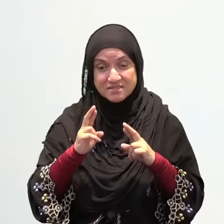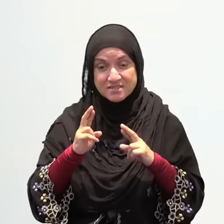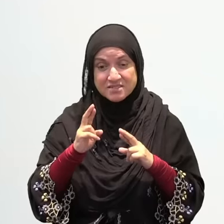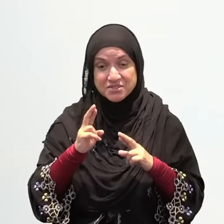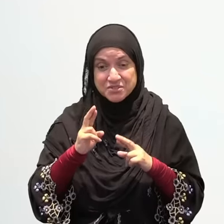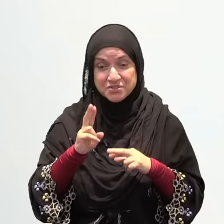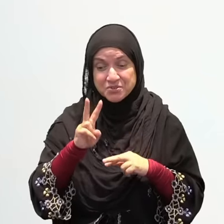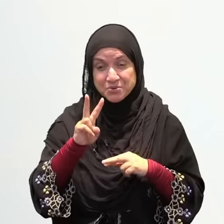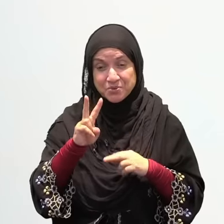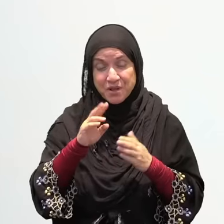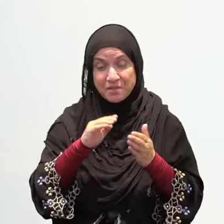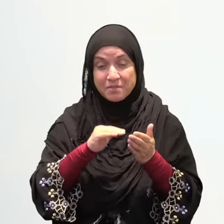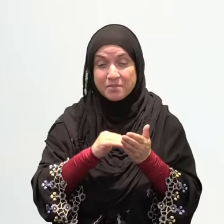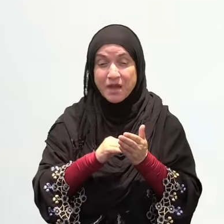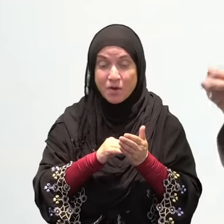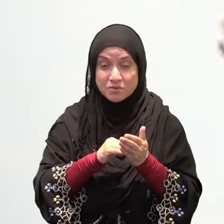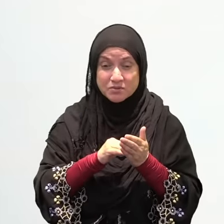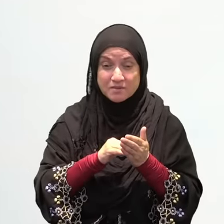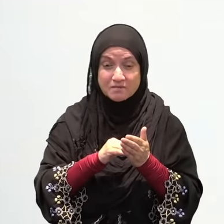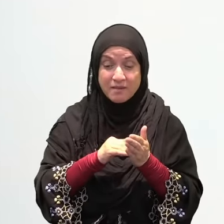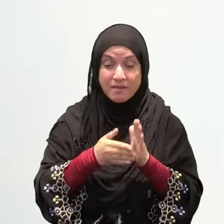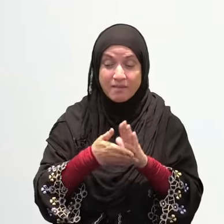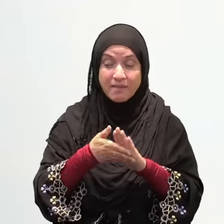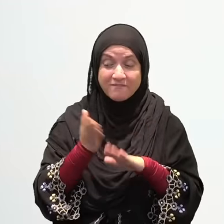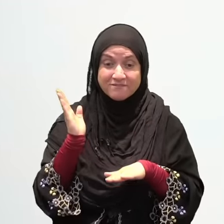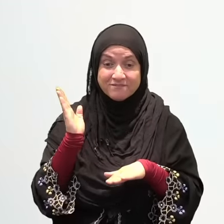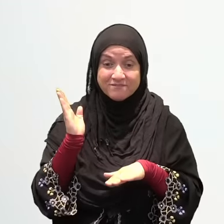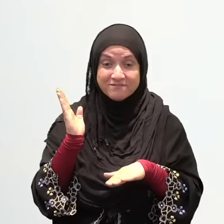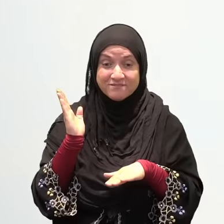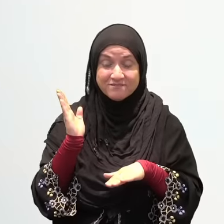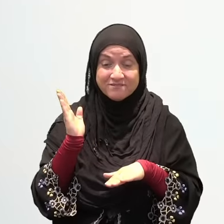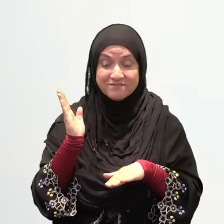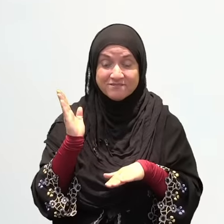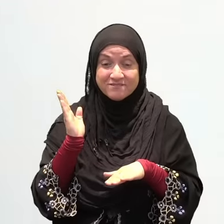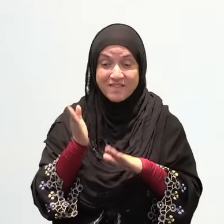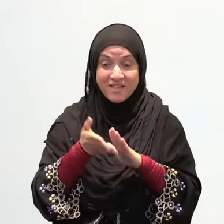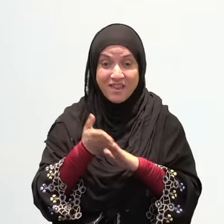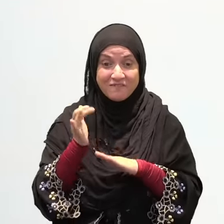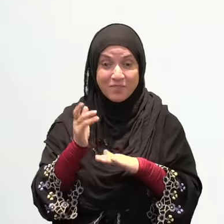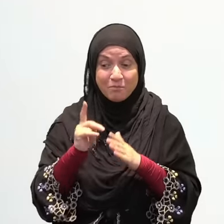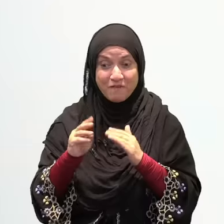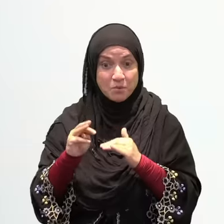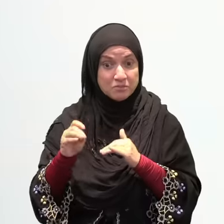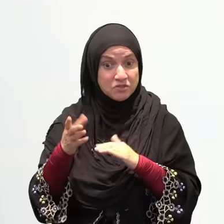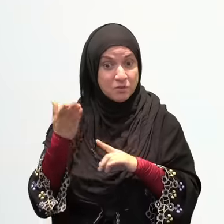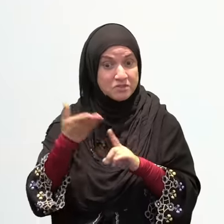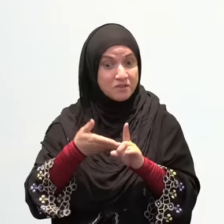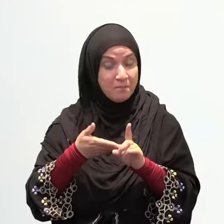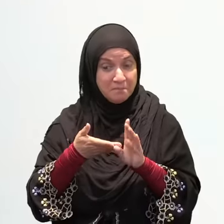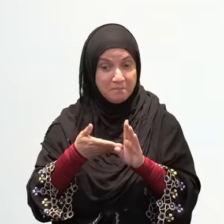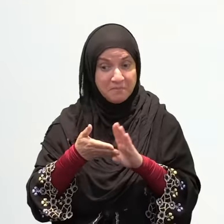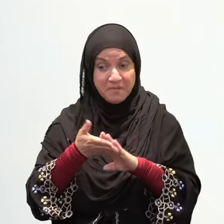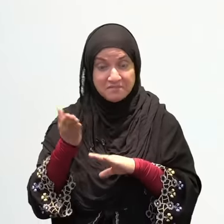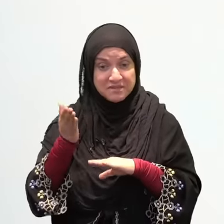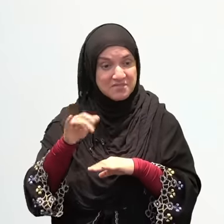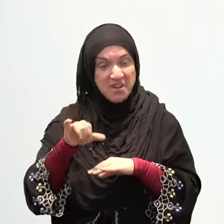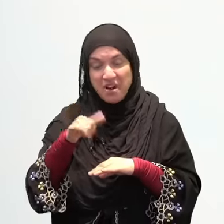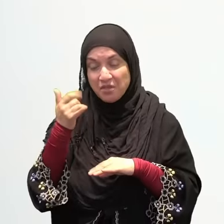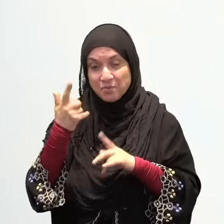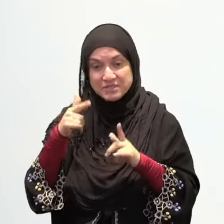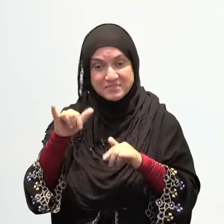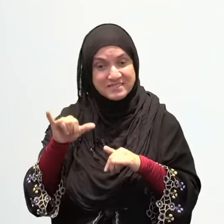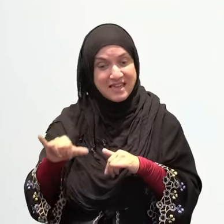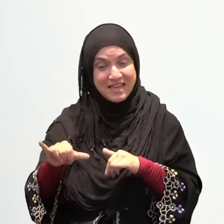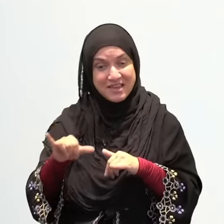6,000. He left with 2,000 of the 6,000. Look, you have to understand some people have